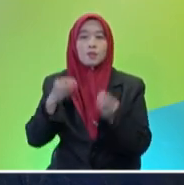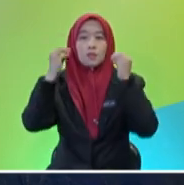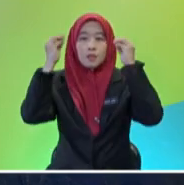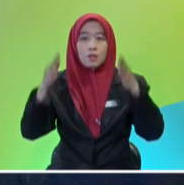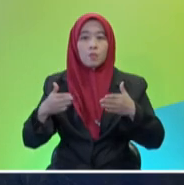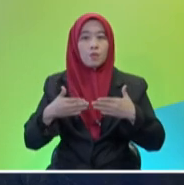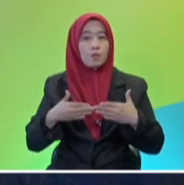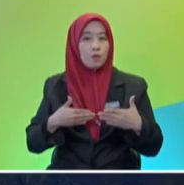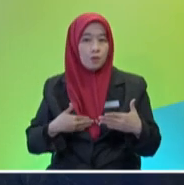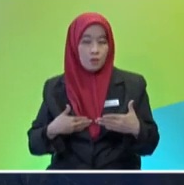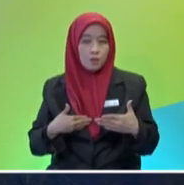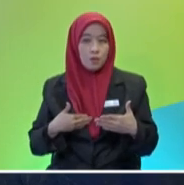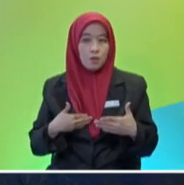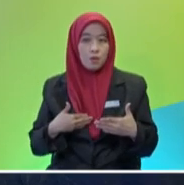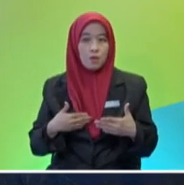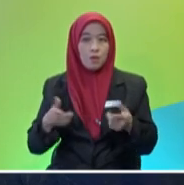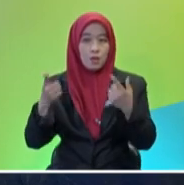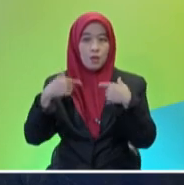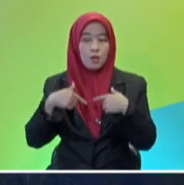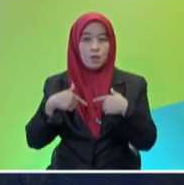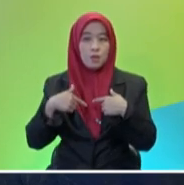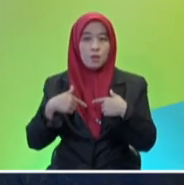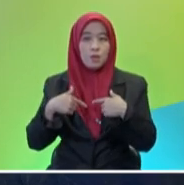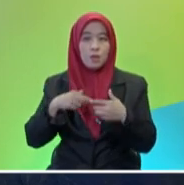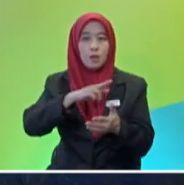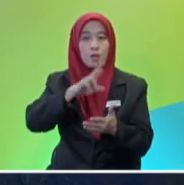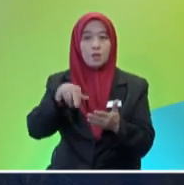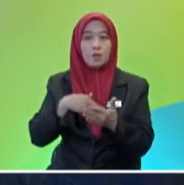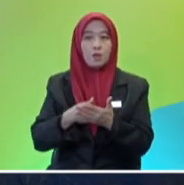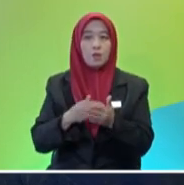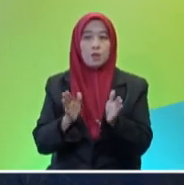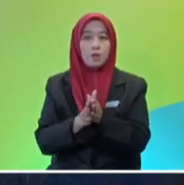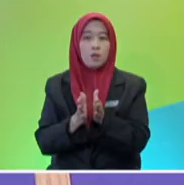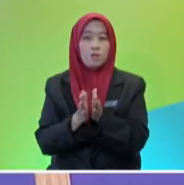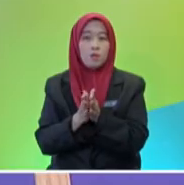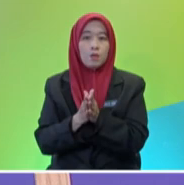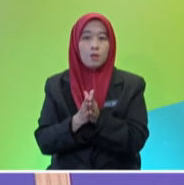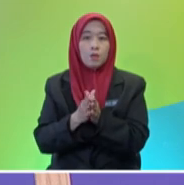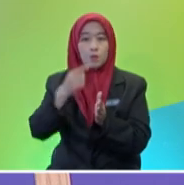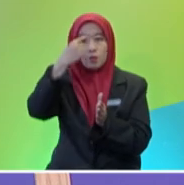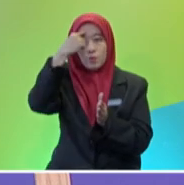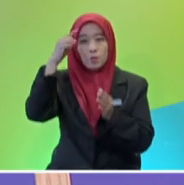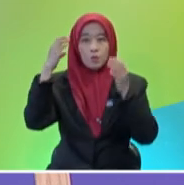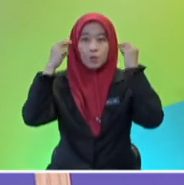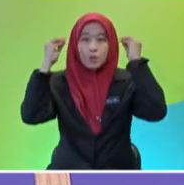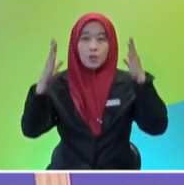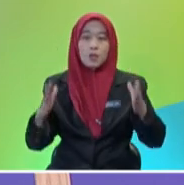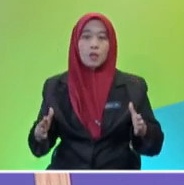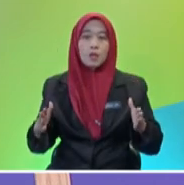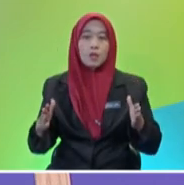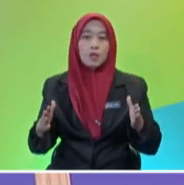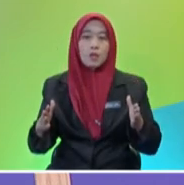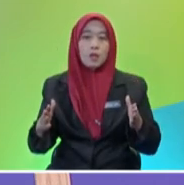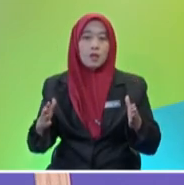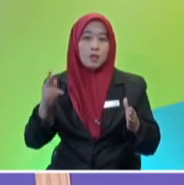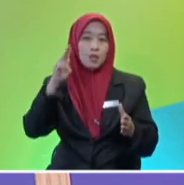that, let's give a round of a welcome and applause for yourself for being with us here in the studio and teaching us